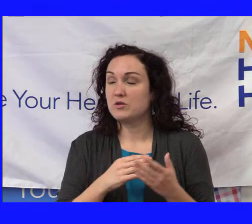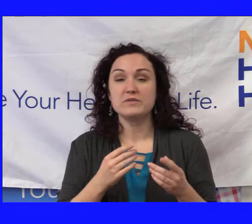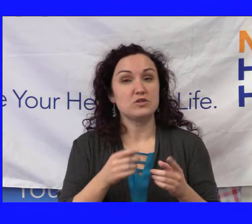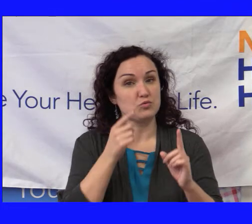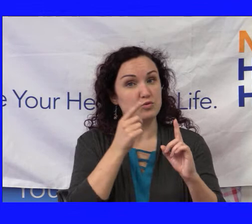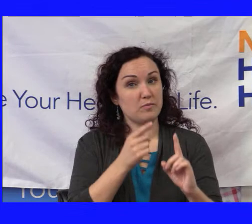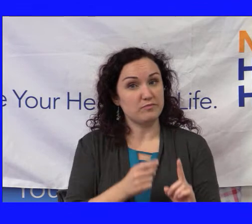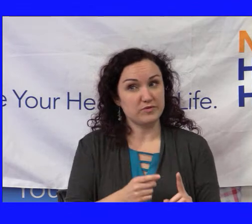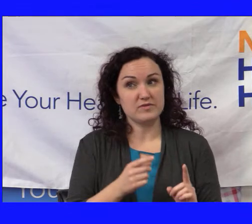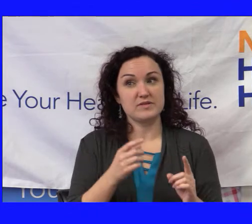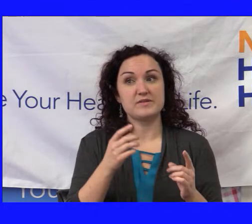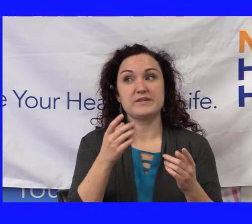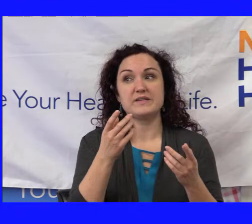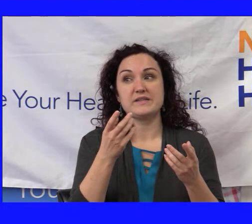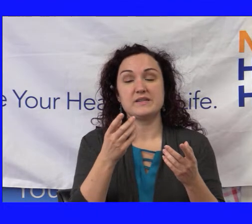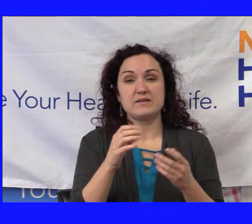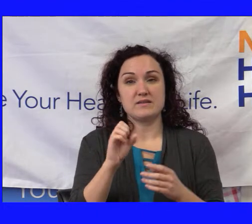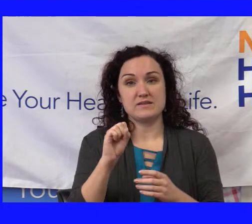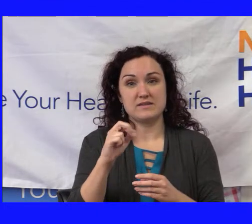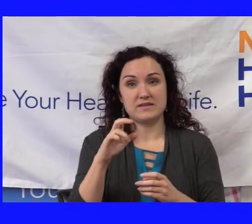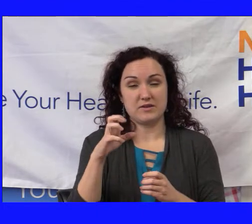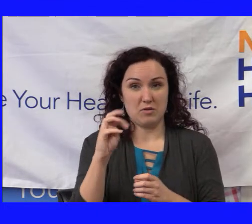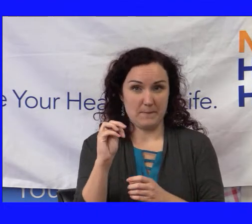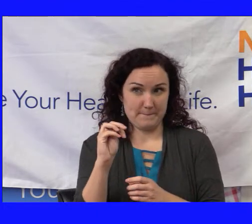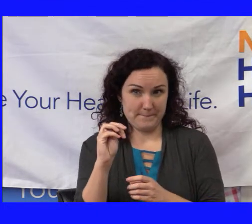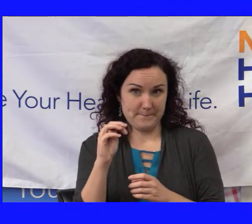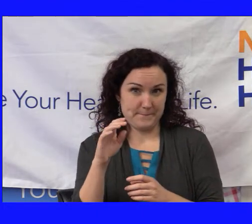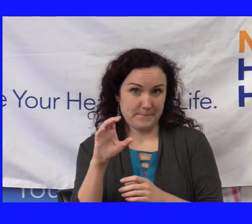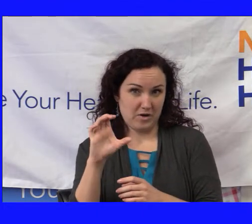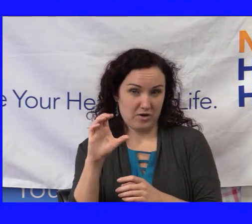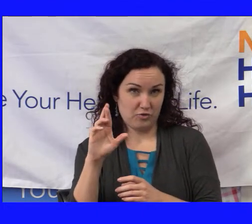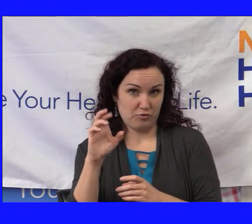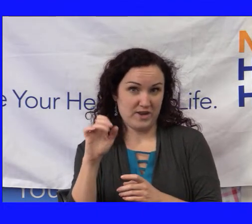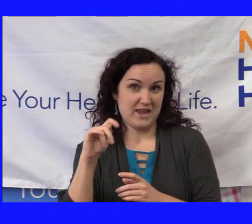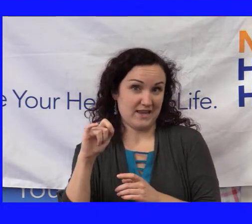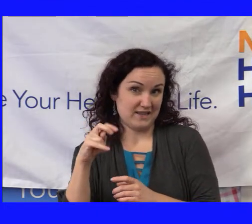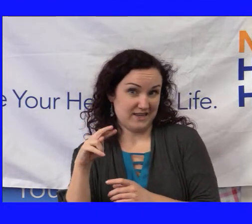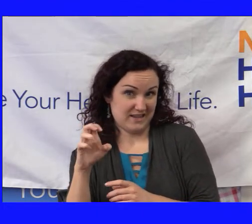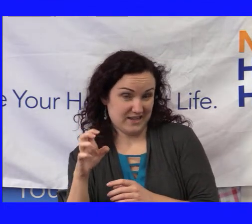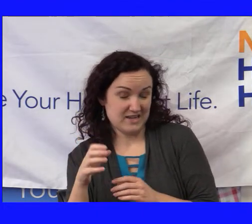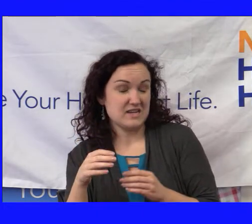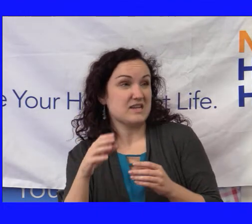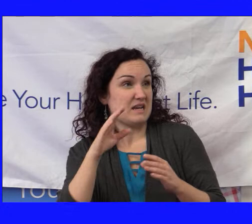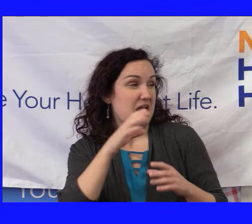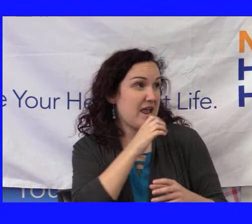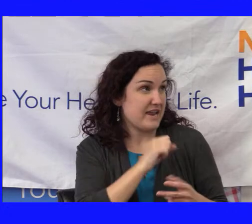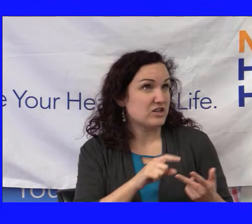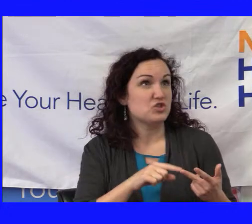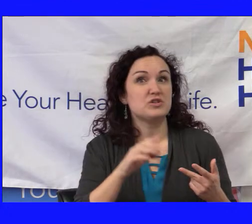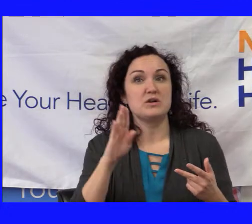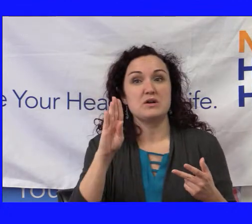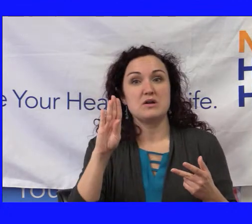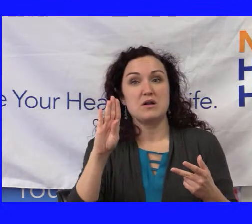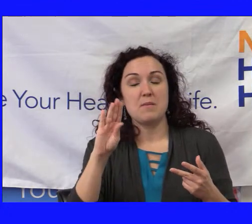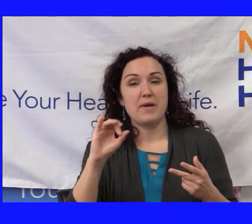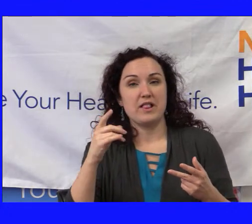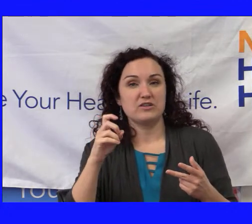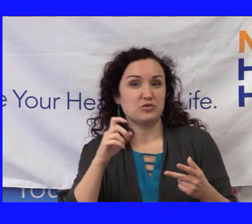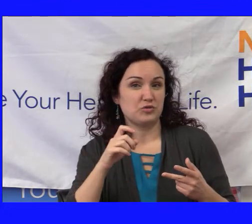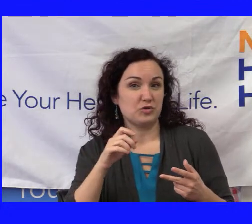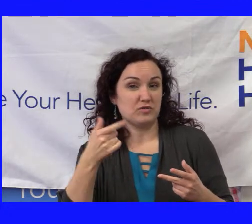like a patient's serum creatinine, which is a protein breakdown product, a patient's age, a patient's biological sex, as well as